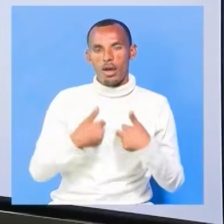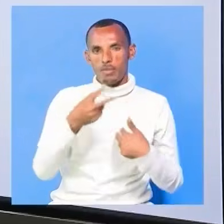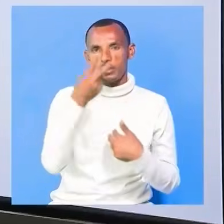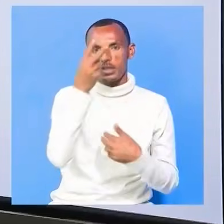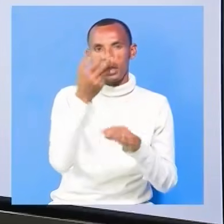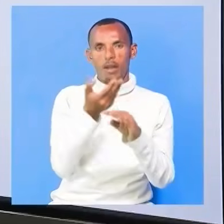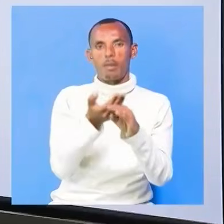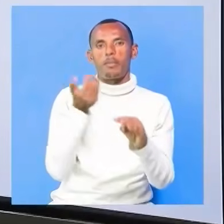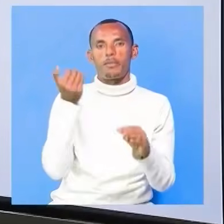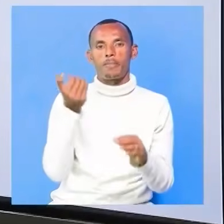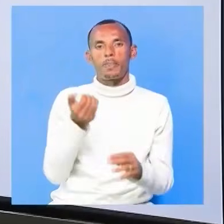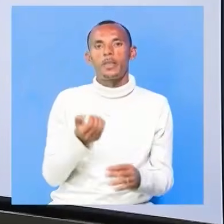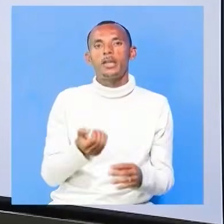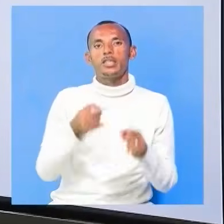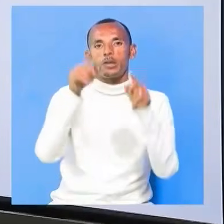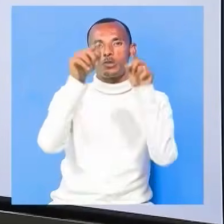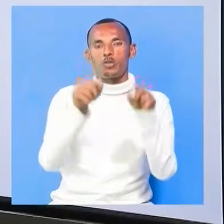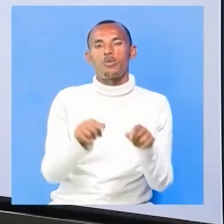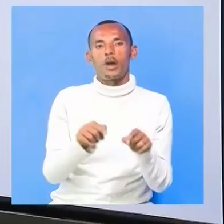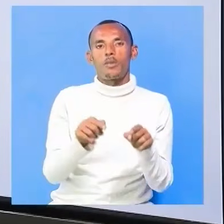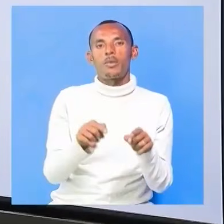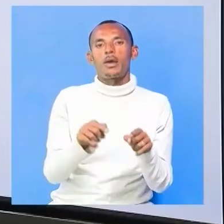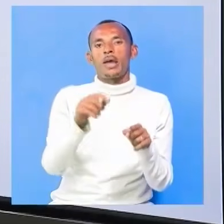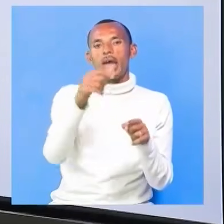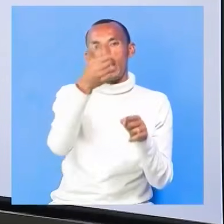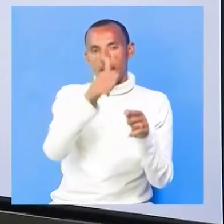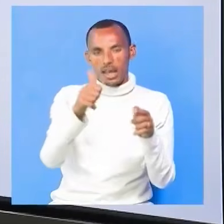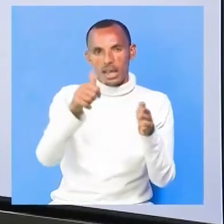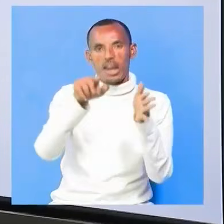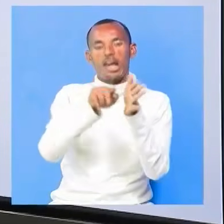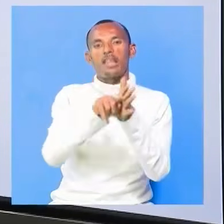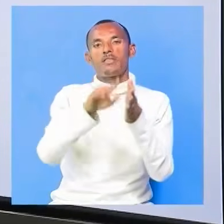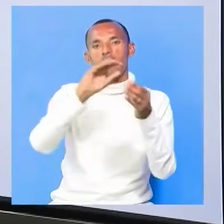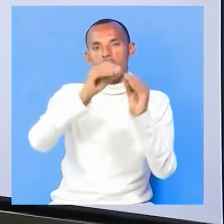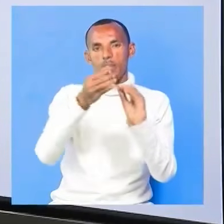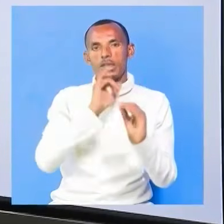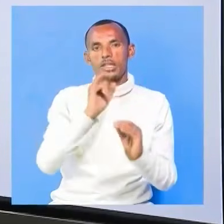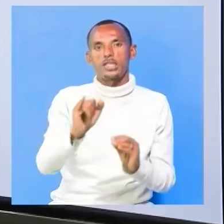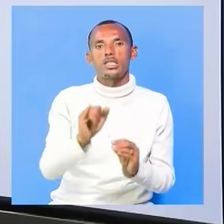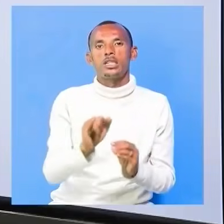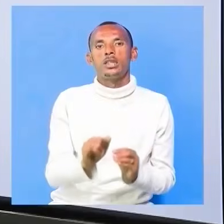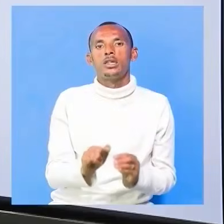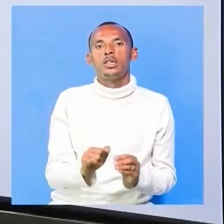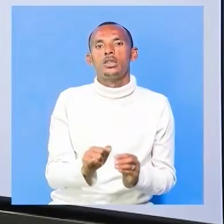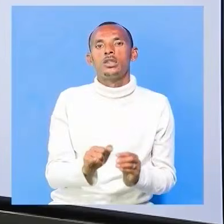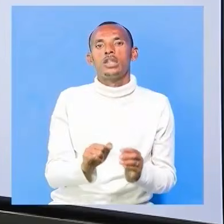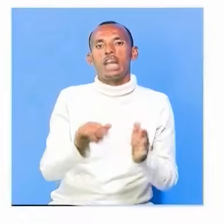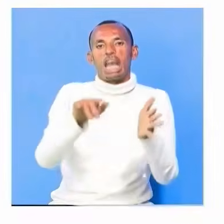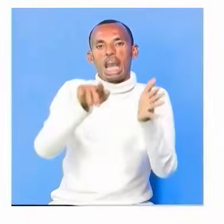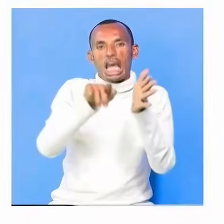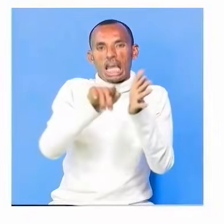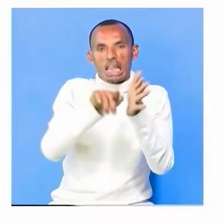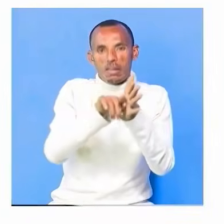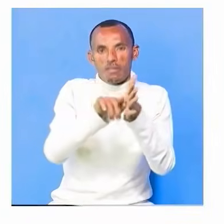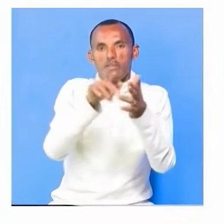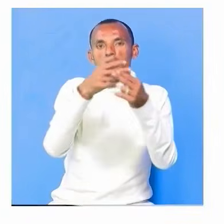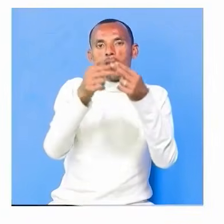have seen earlier, the absolute value of a certain negative number will be the